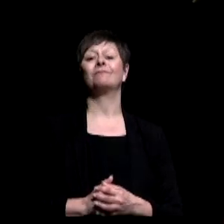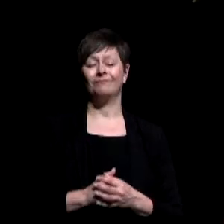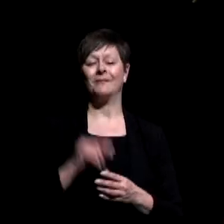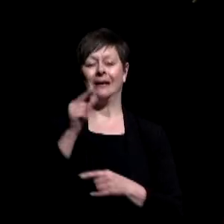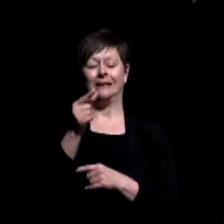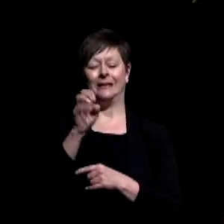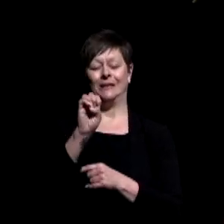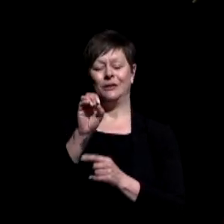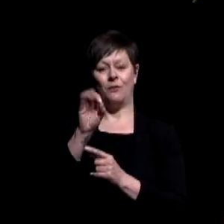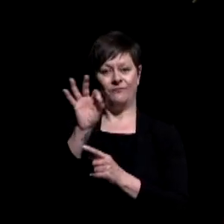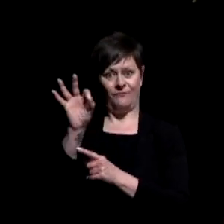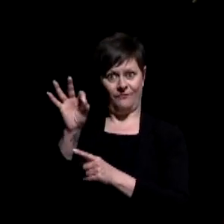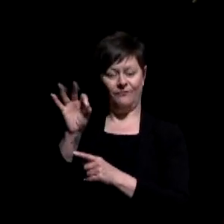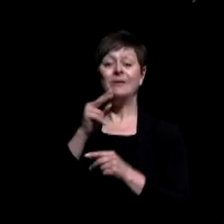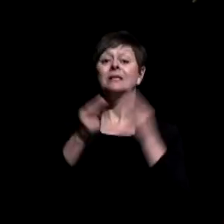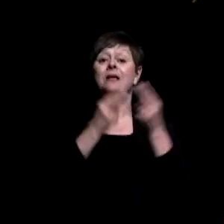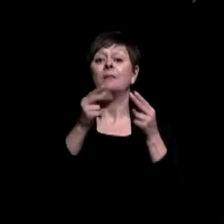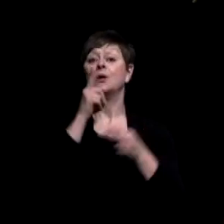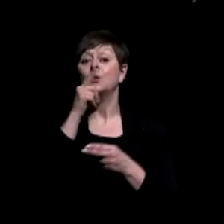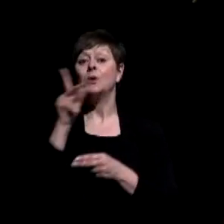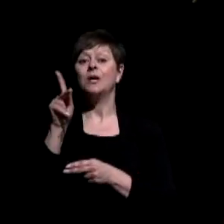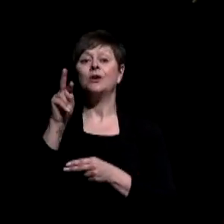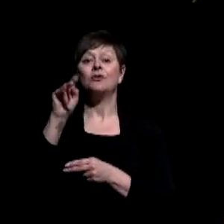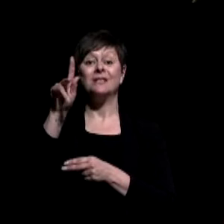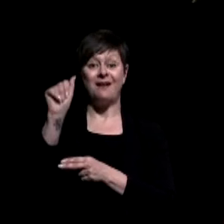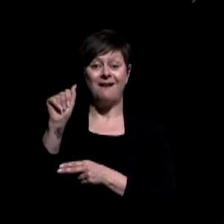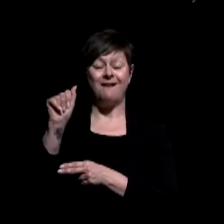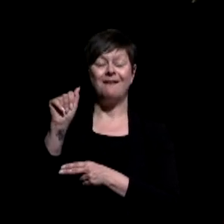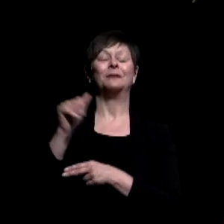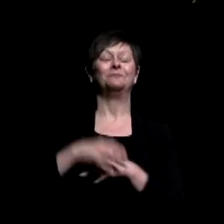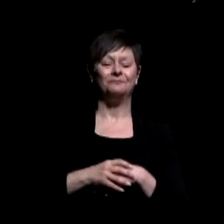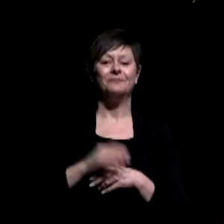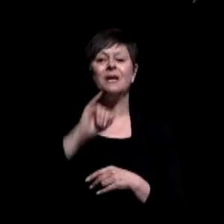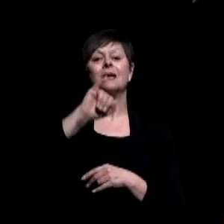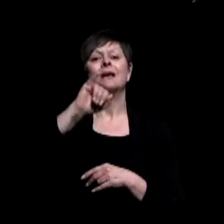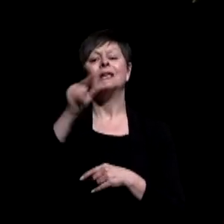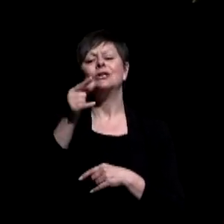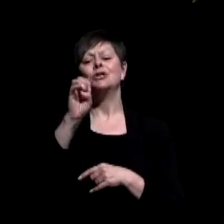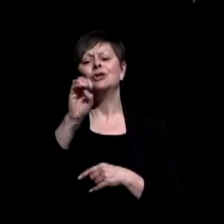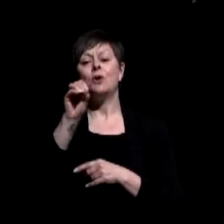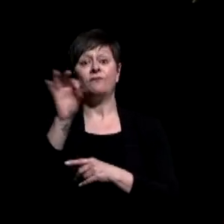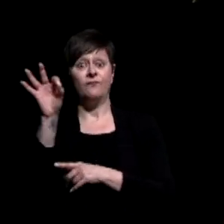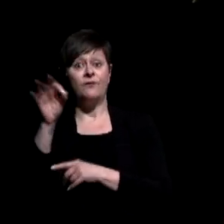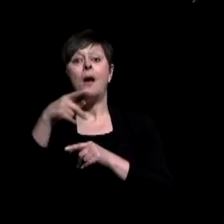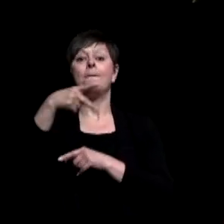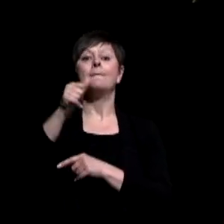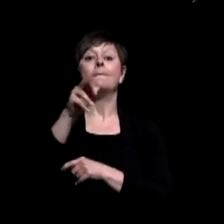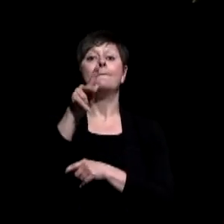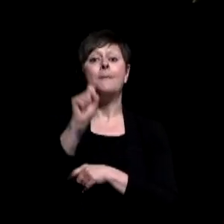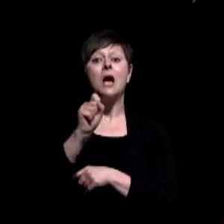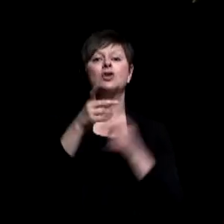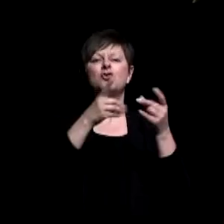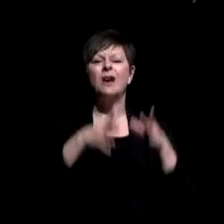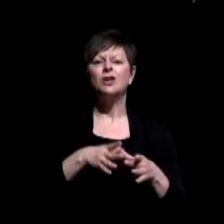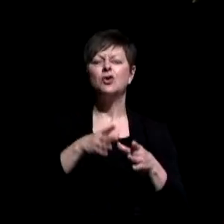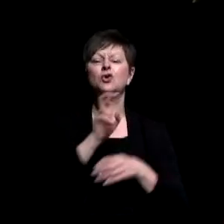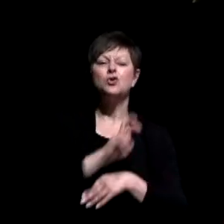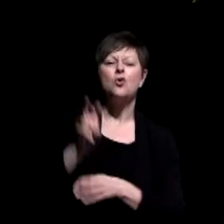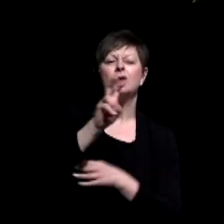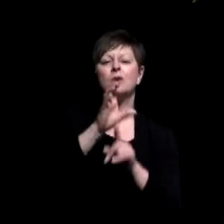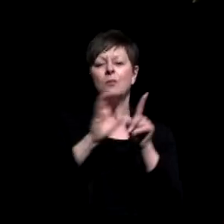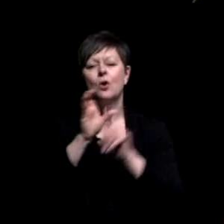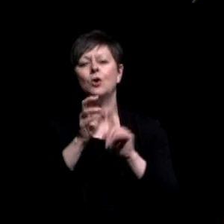Jeff was nominated by Crystal Brion. Jeff Bailey is a Parks Director with the Department of Tourism, Culture, Arts,